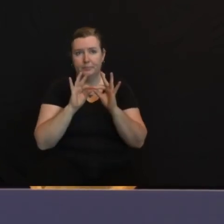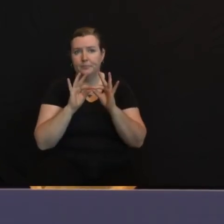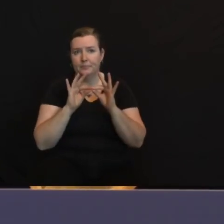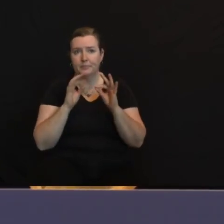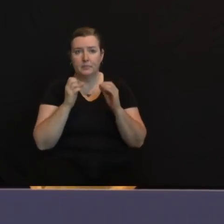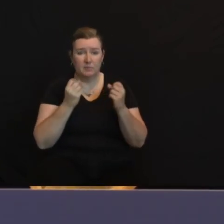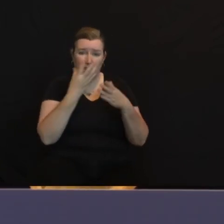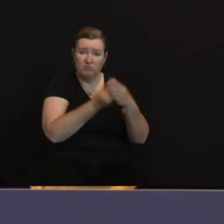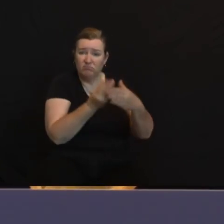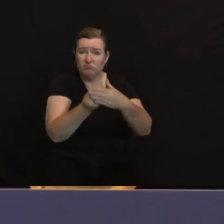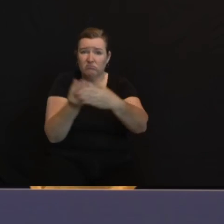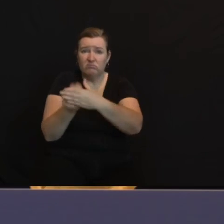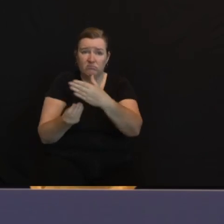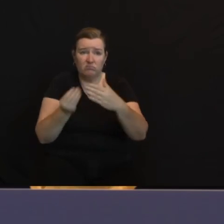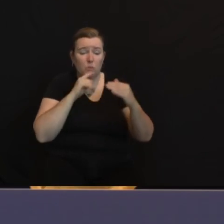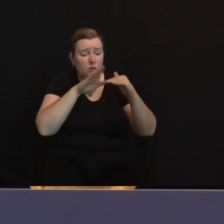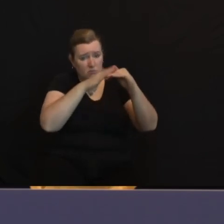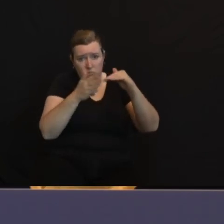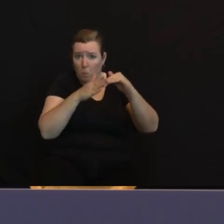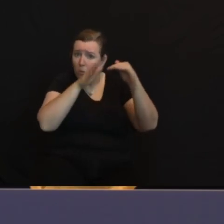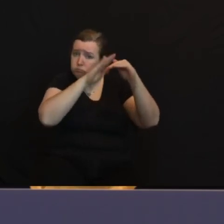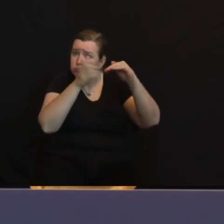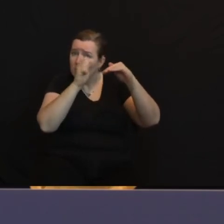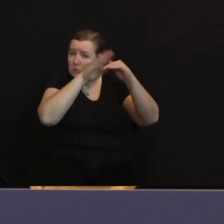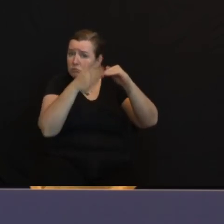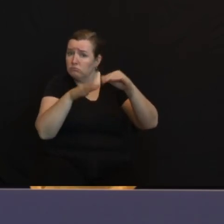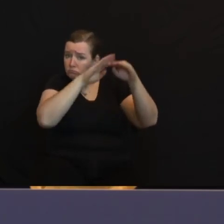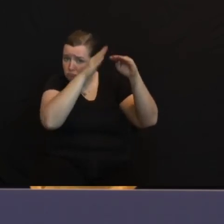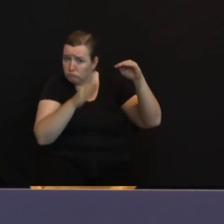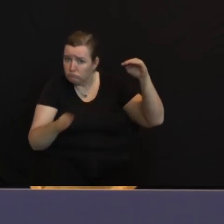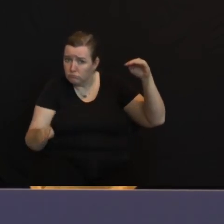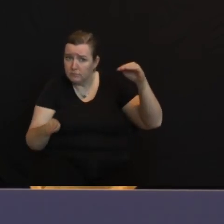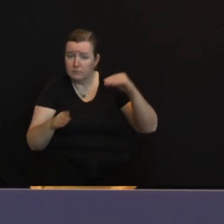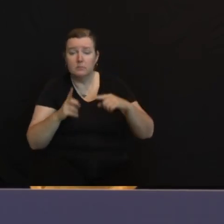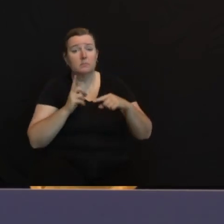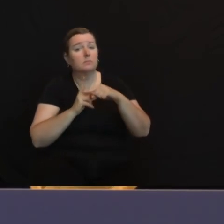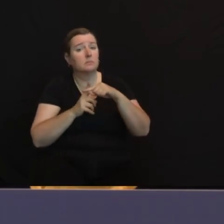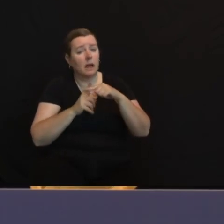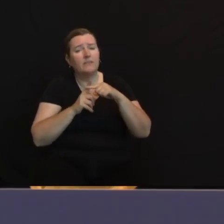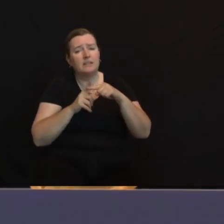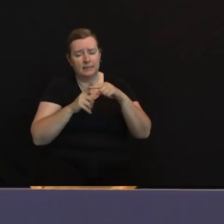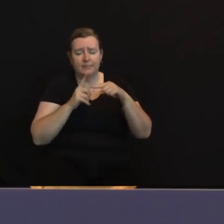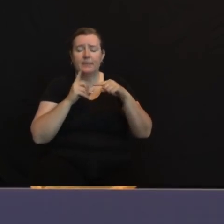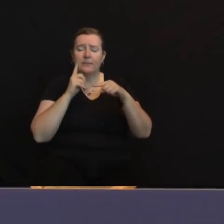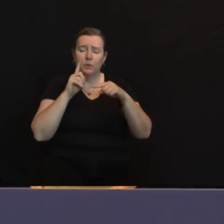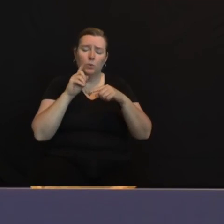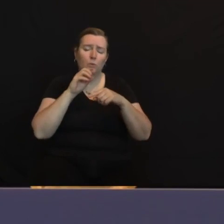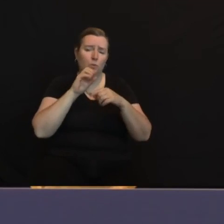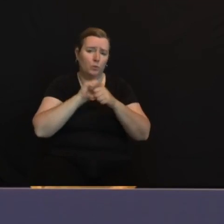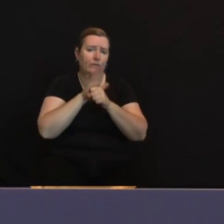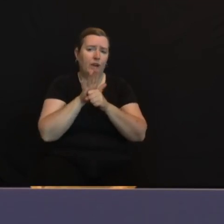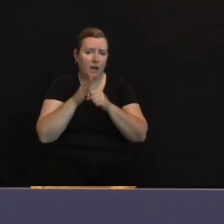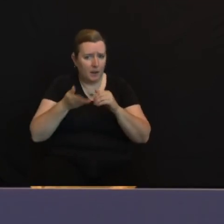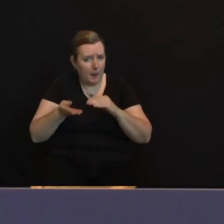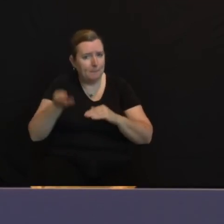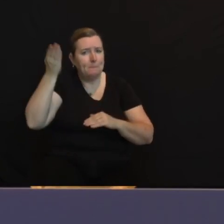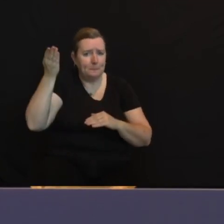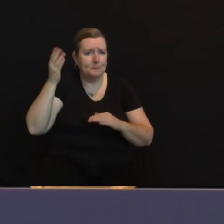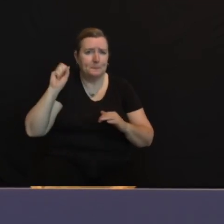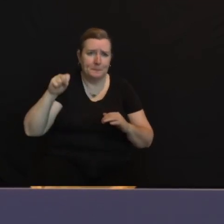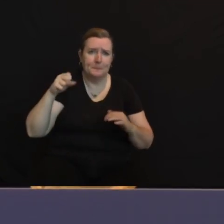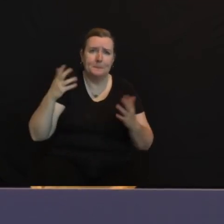have come down over time. Cases are going up at the same time, although there is lagging, as you know.